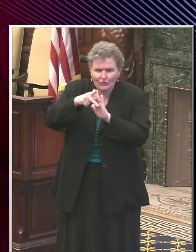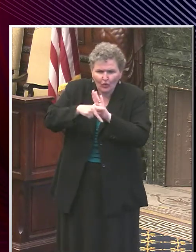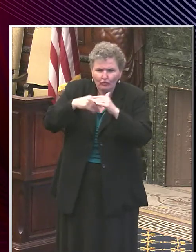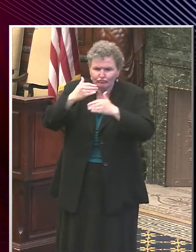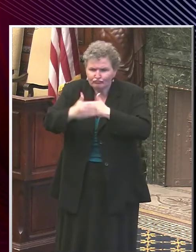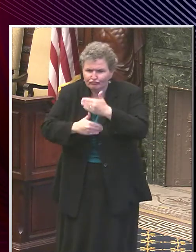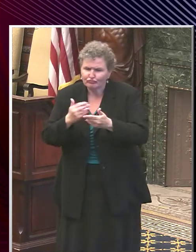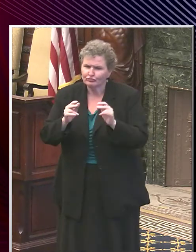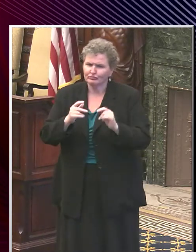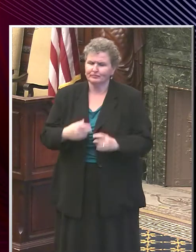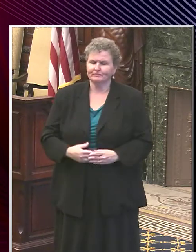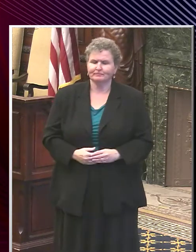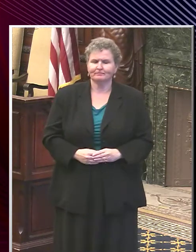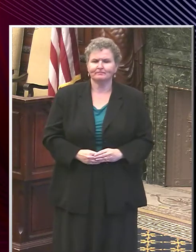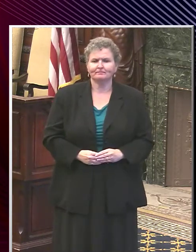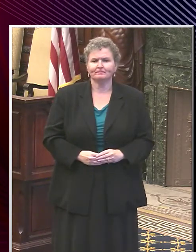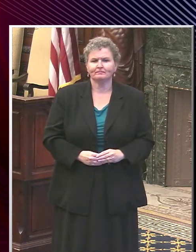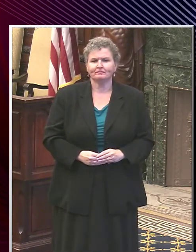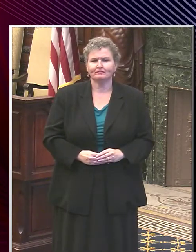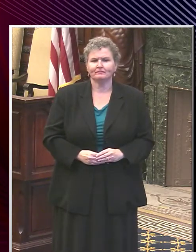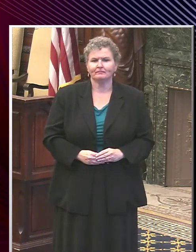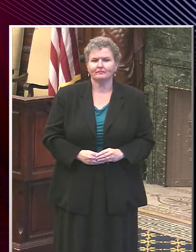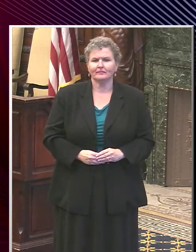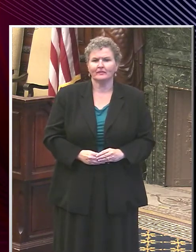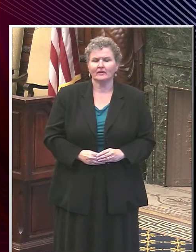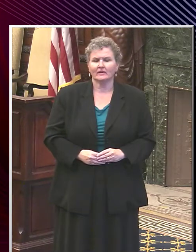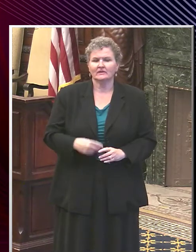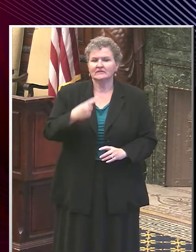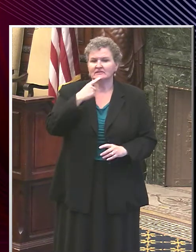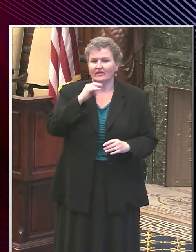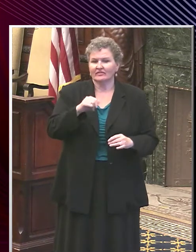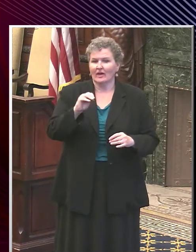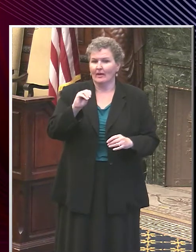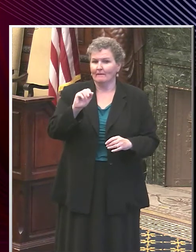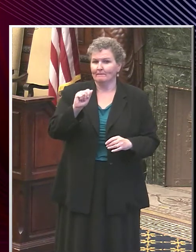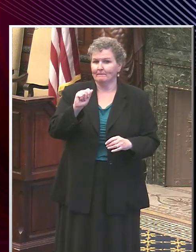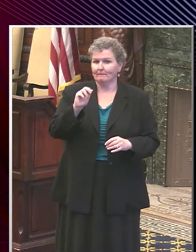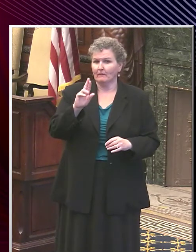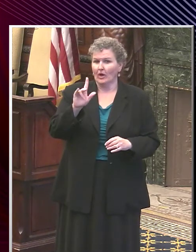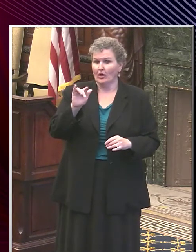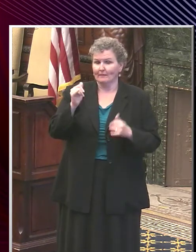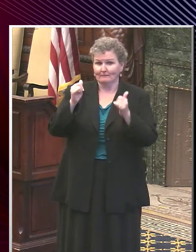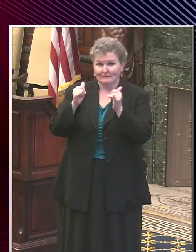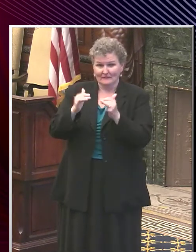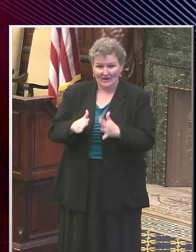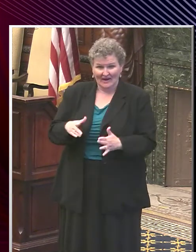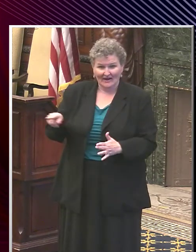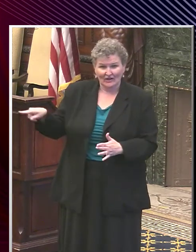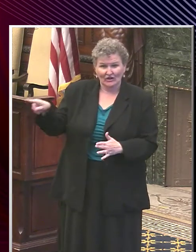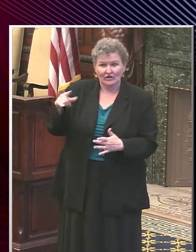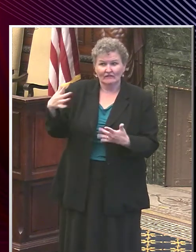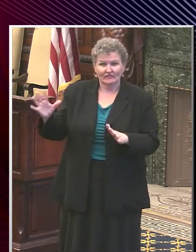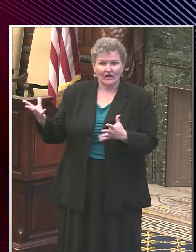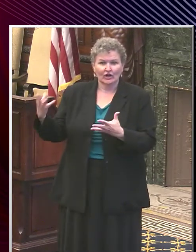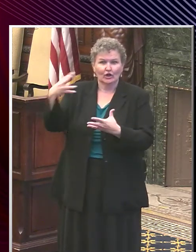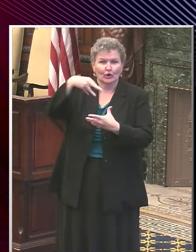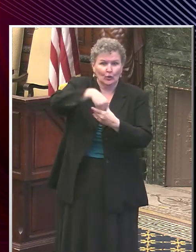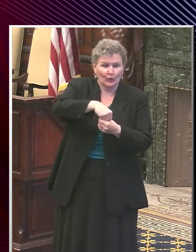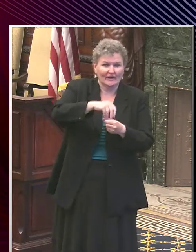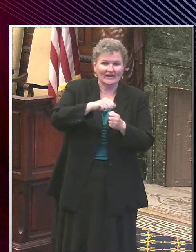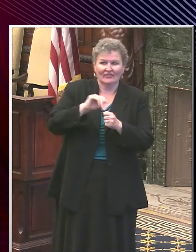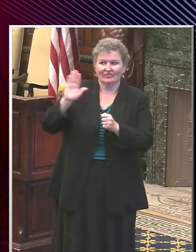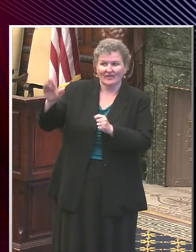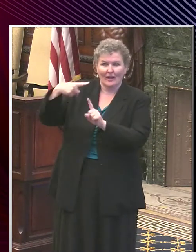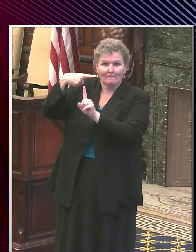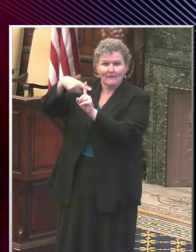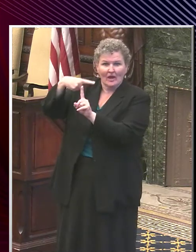Are you guys including the Marlins players in your case count for here in Philly? We don't, because we're just counting Philadelphia residents.